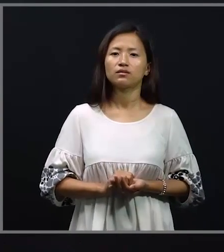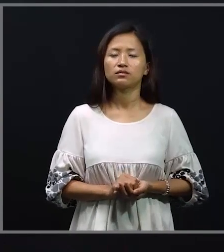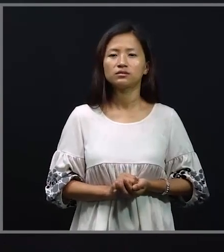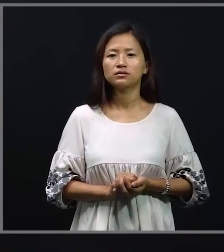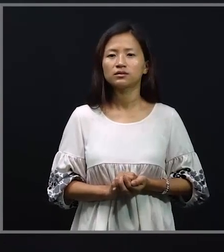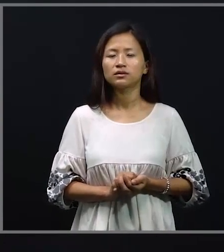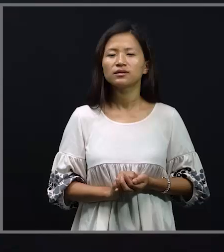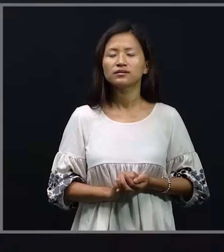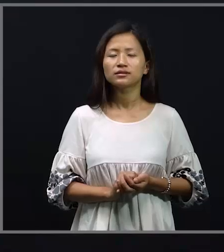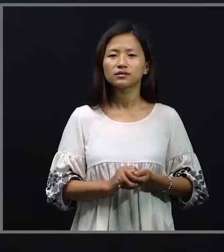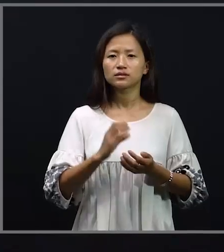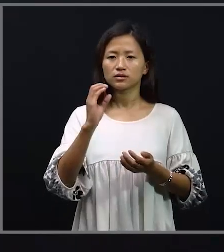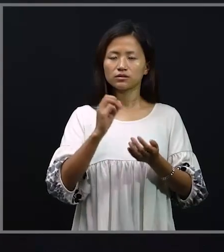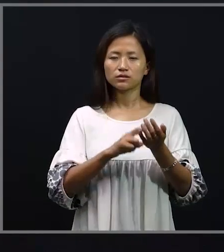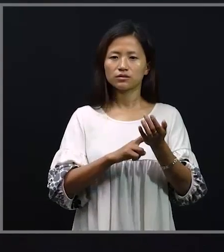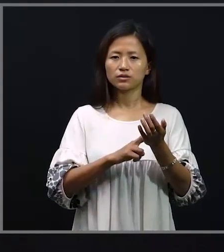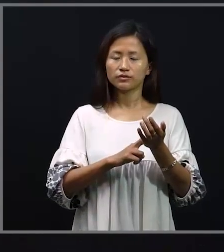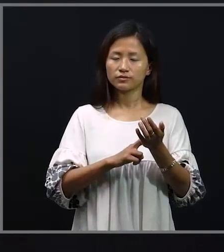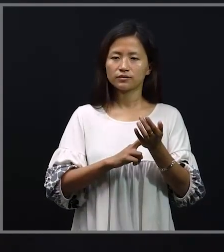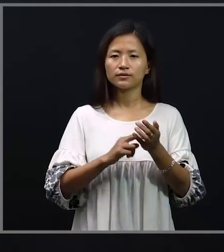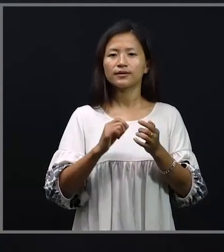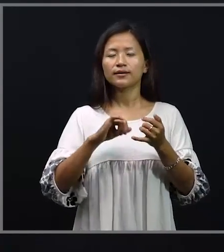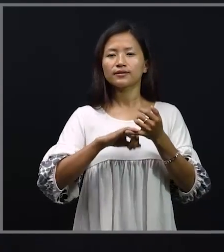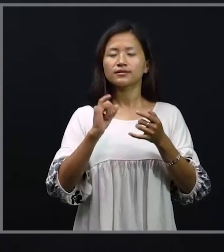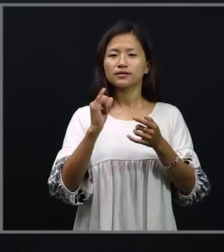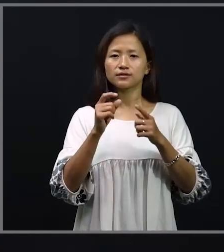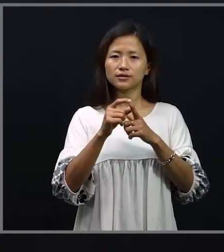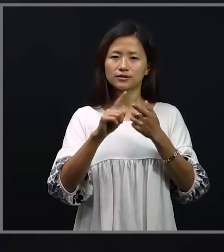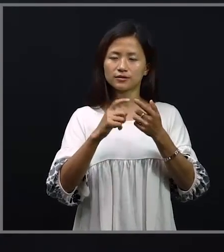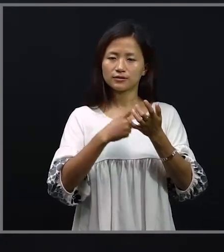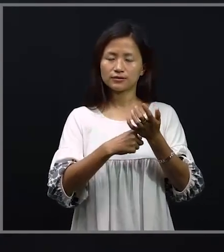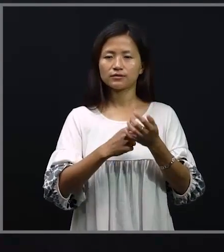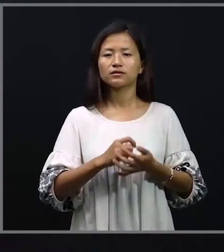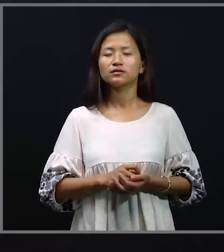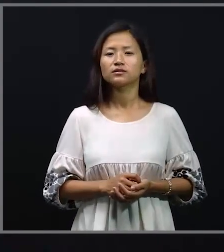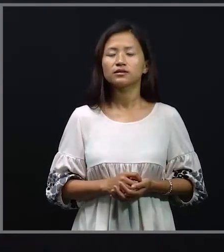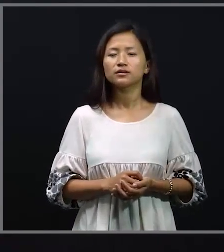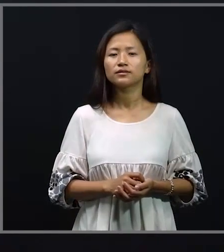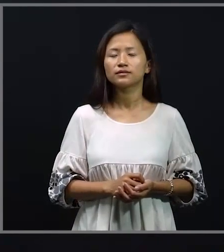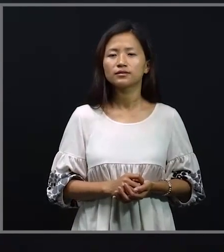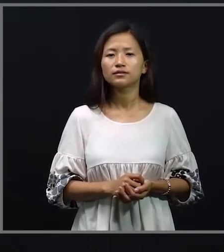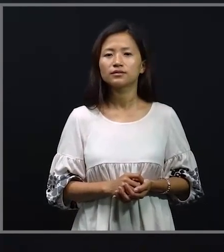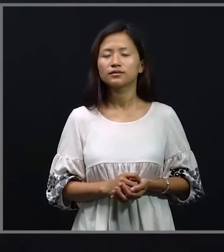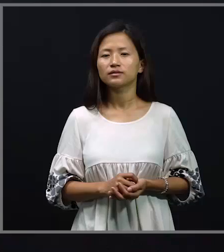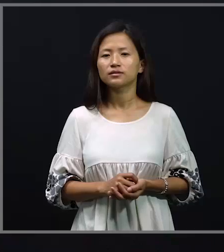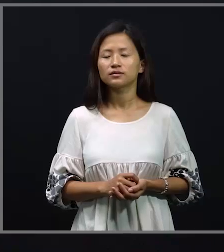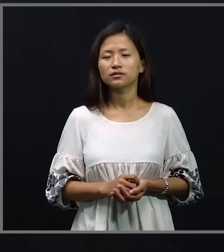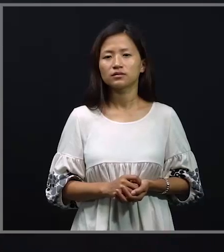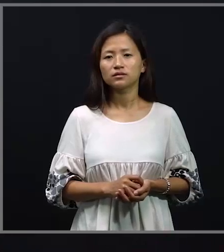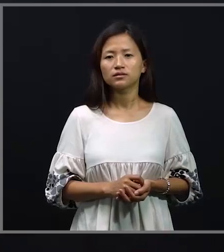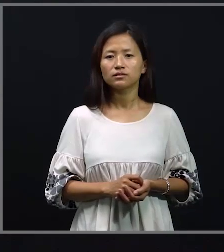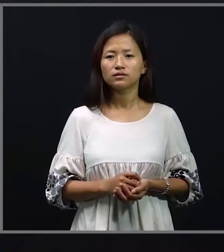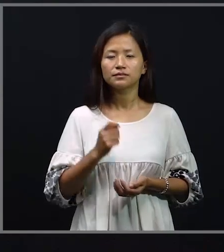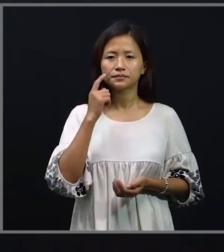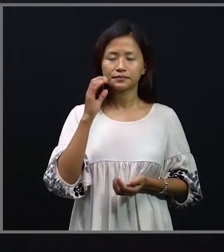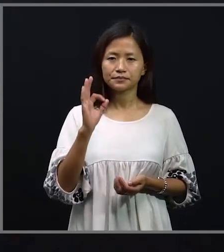he is considered as the godfather of behavioral revolution. Okay, Charles Merriam, this is